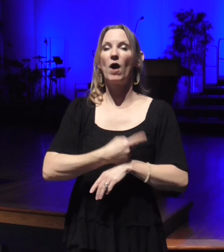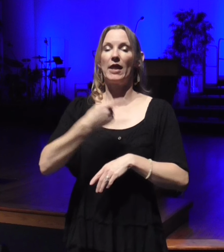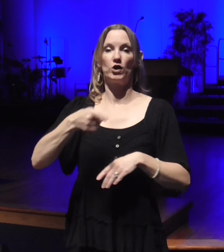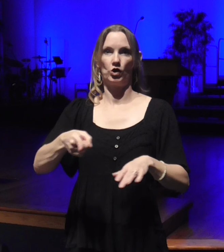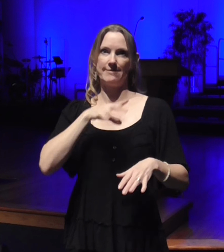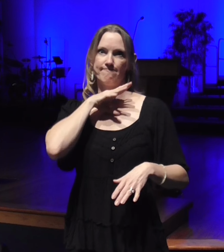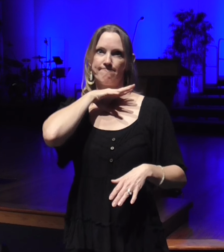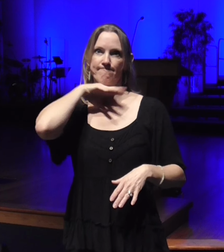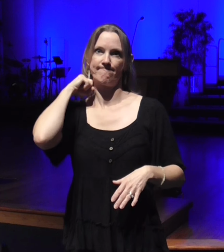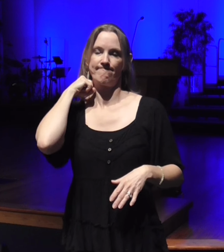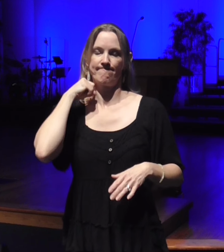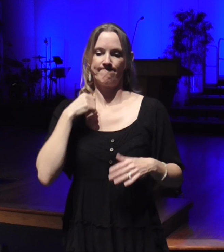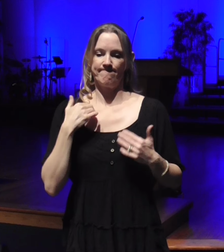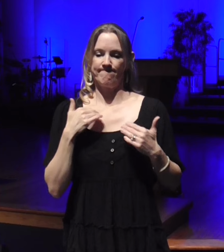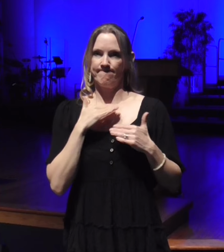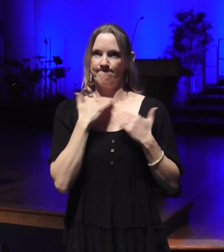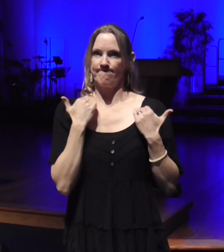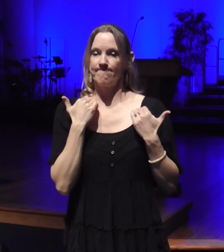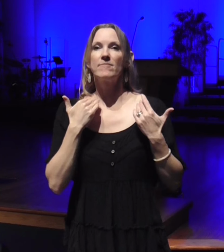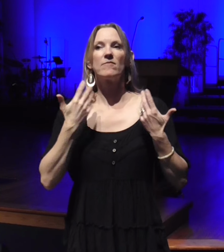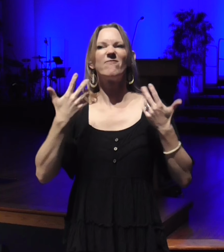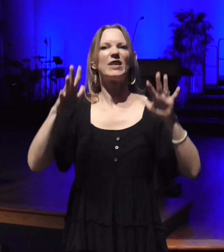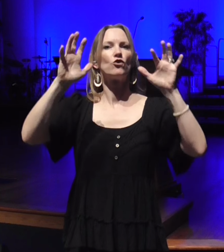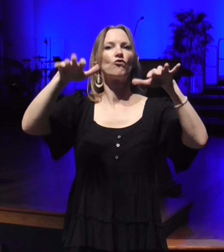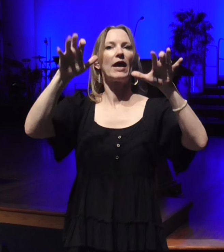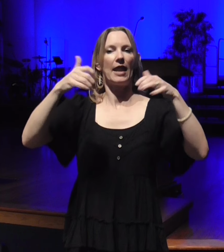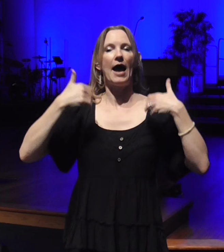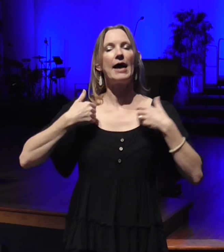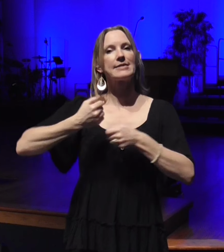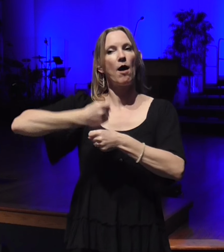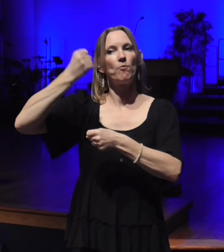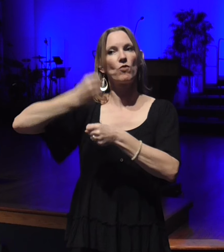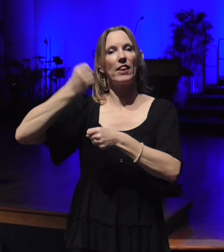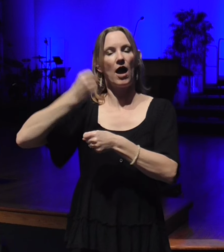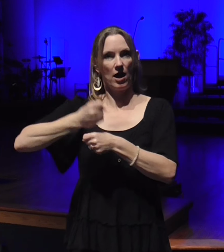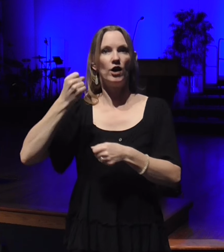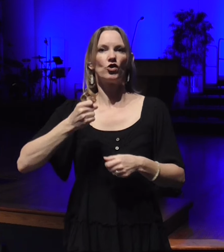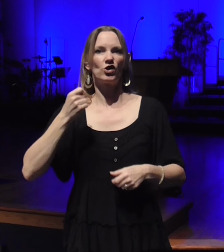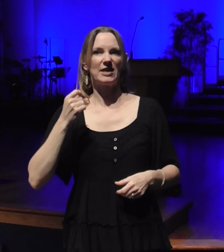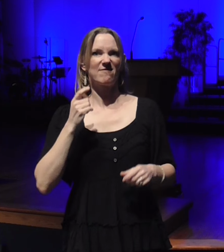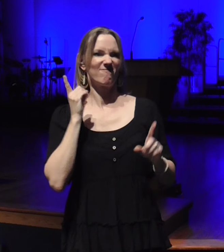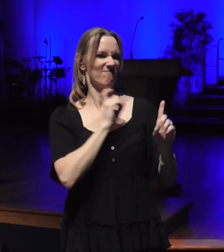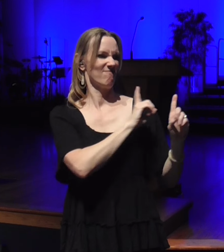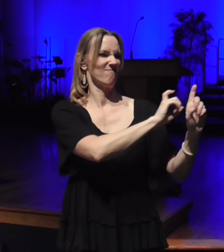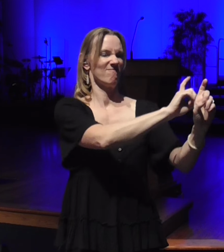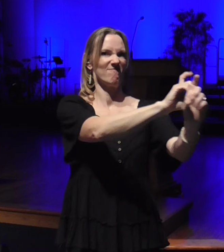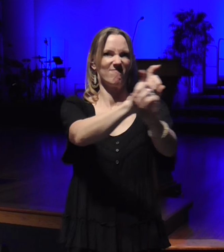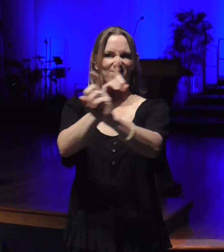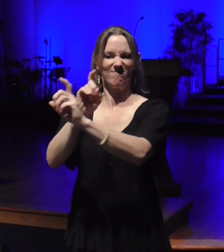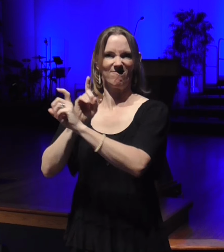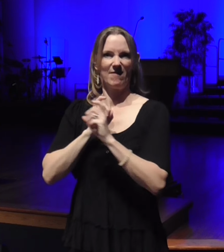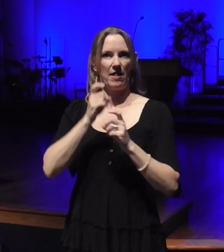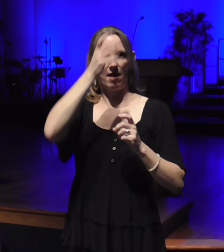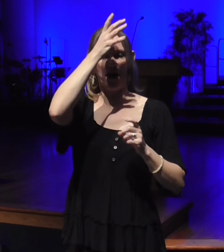had enough of this harassment, and it's been raining, so she has an umbrella, and she starts chasing this man in anger through the mall. And